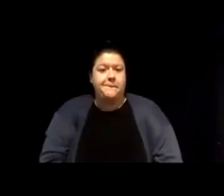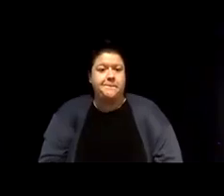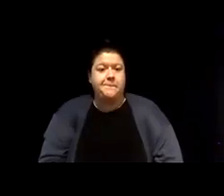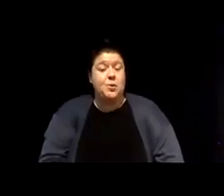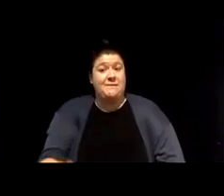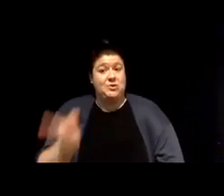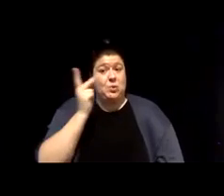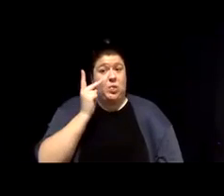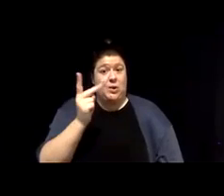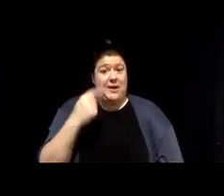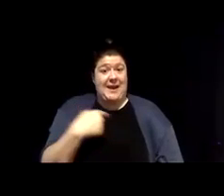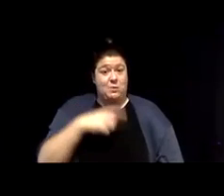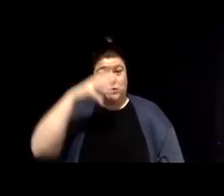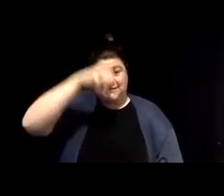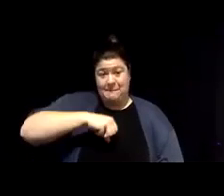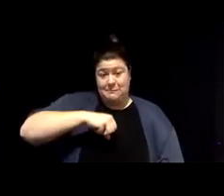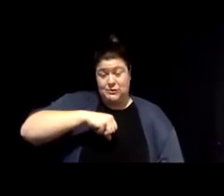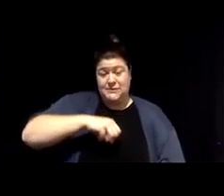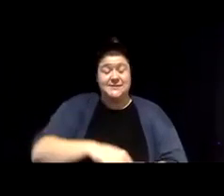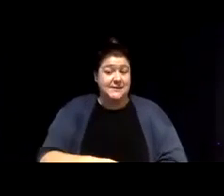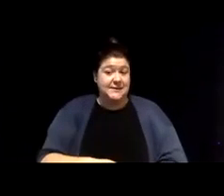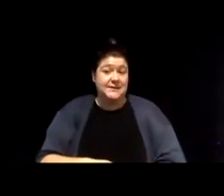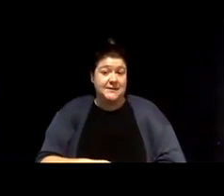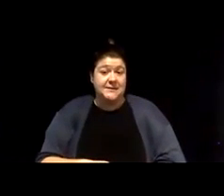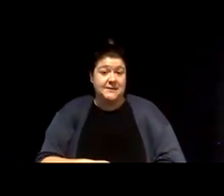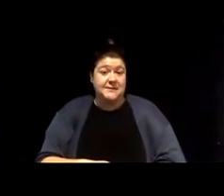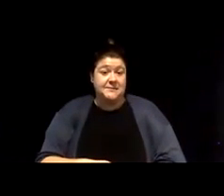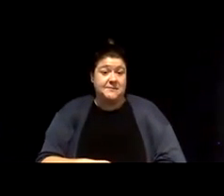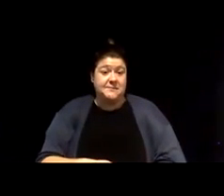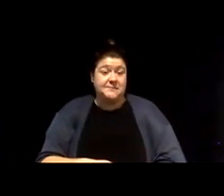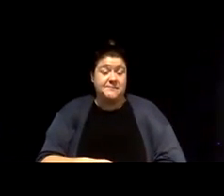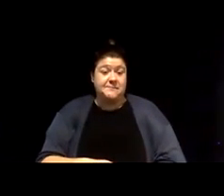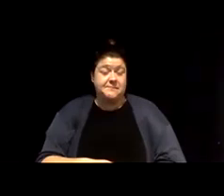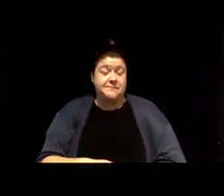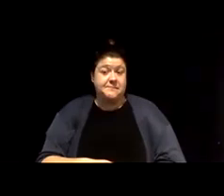our assumptions, and so there's